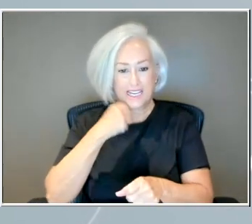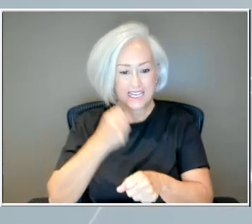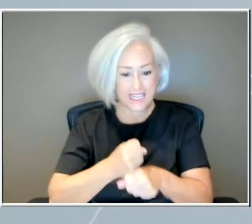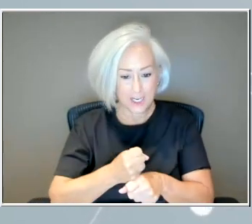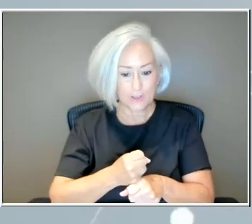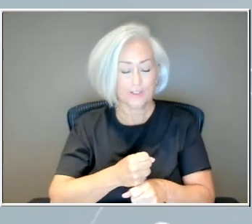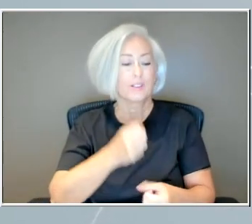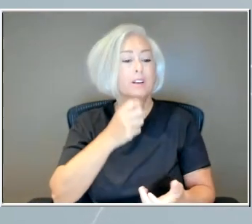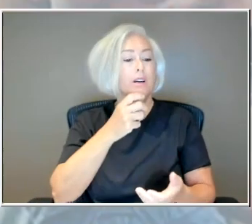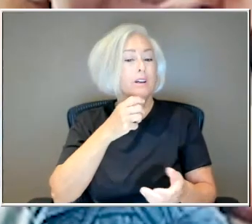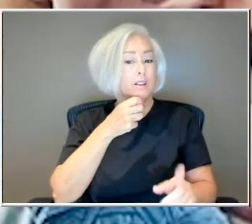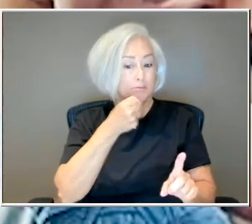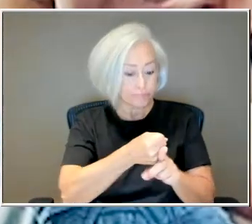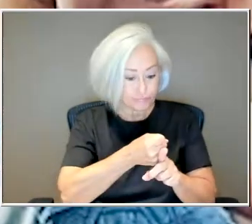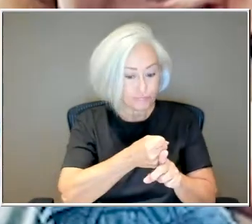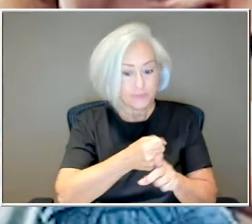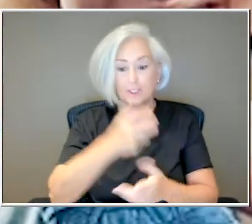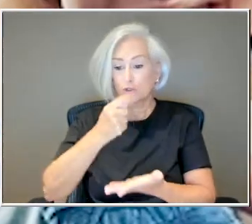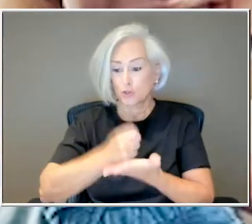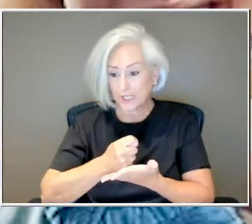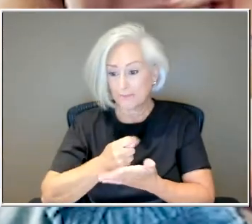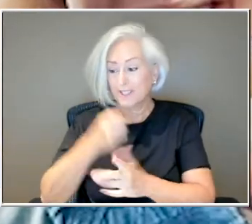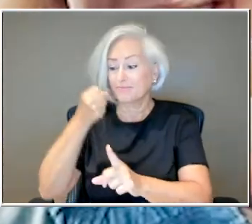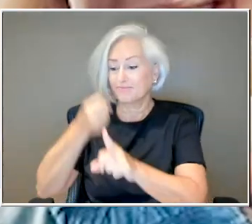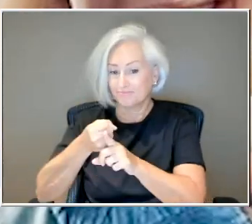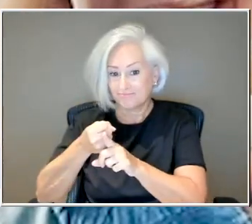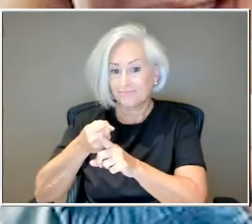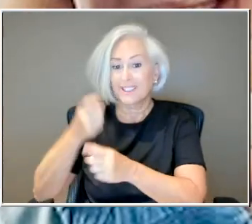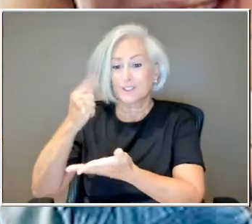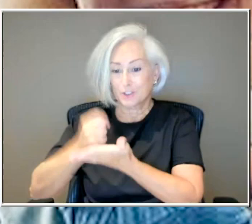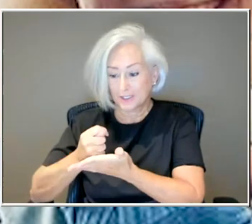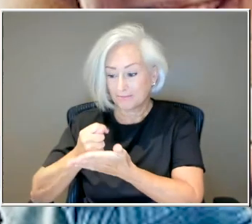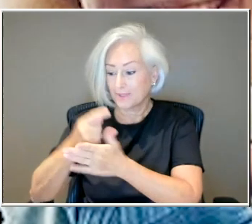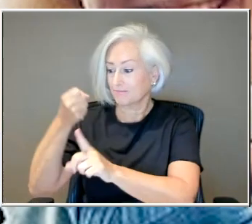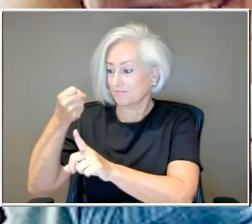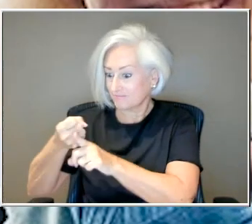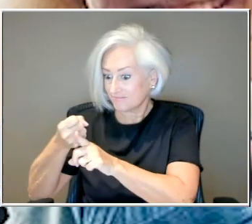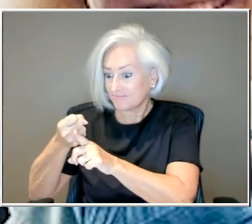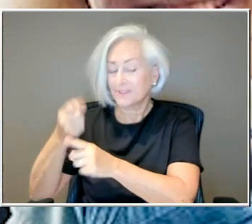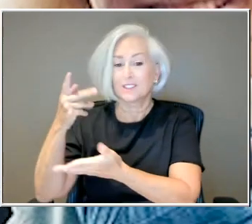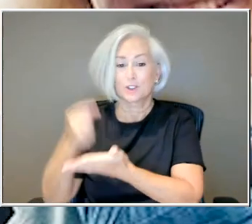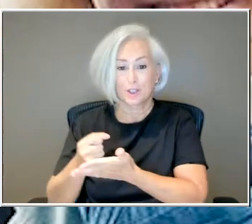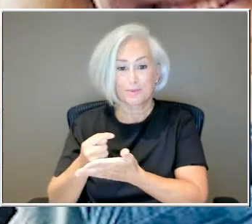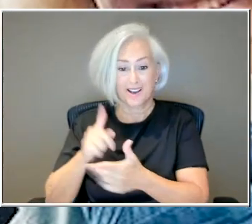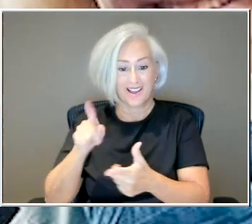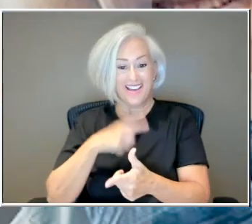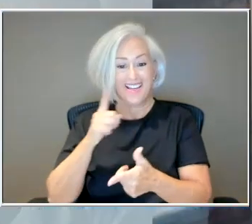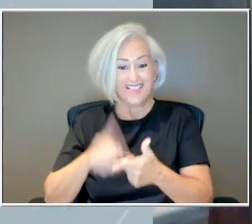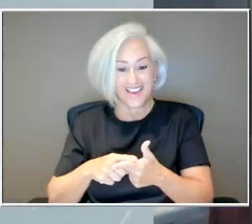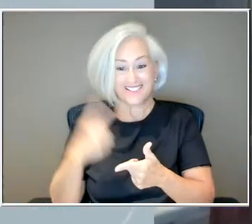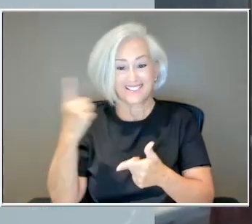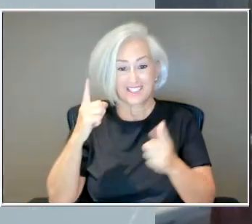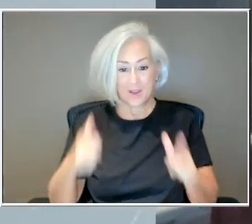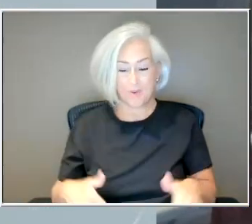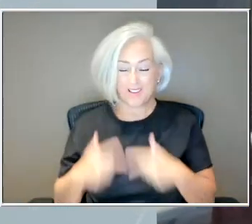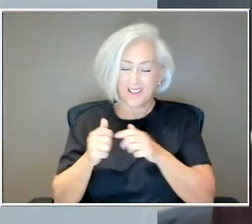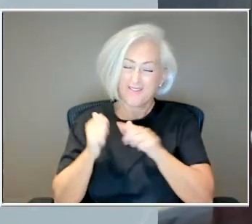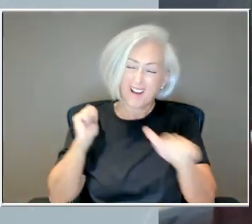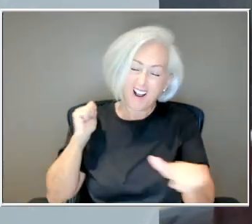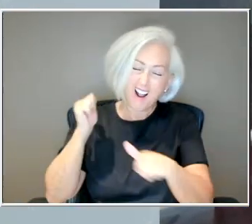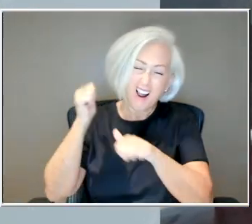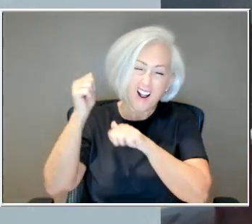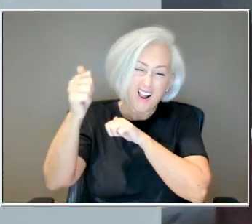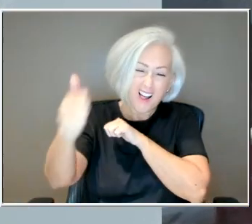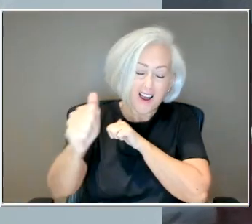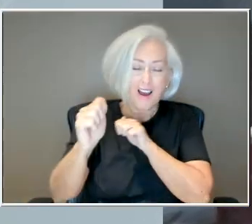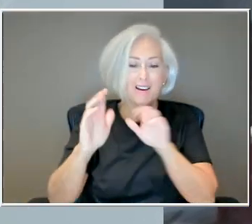treatment. Until a complete stranger living 1,000 miles away offered her new hope. We are so privileged to be able to share their